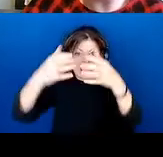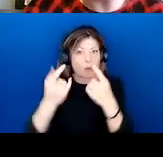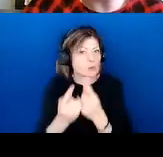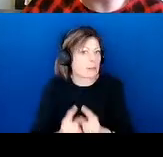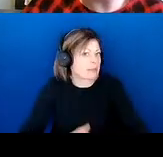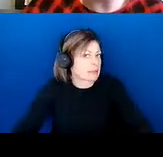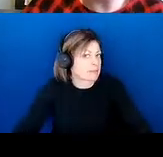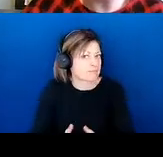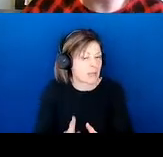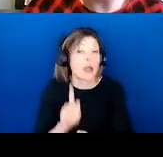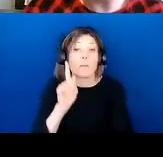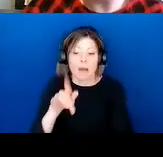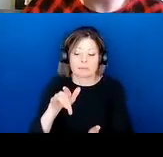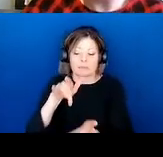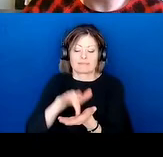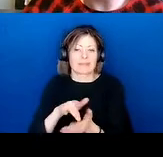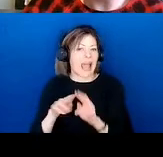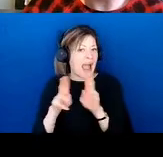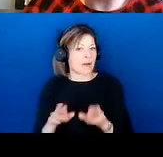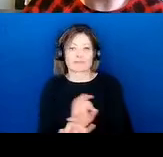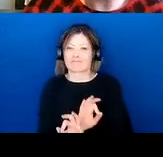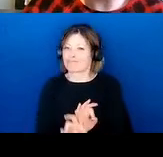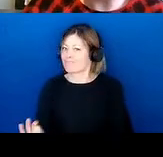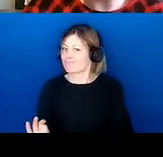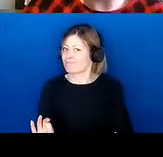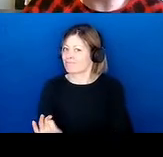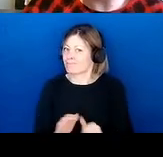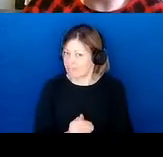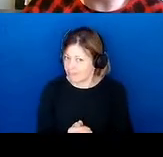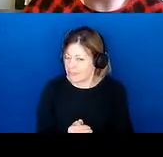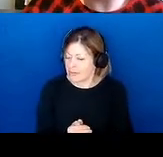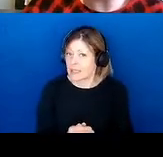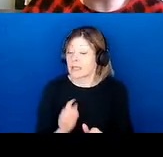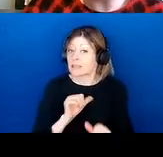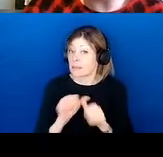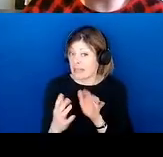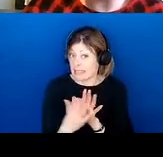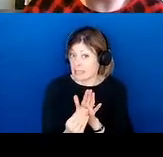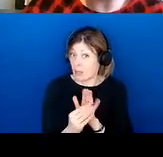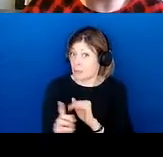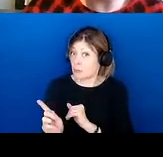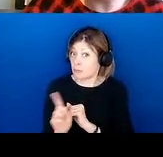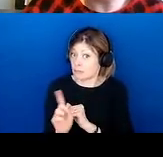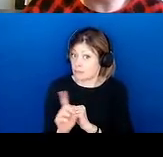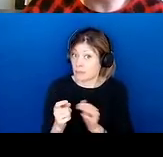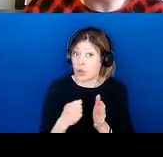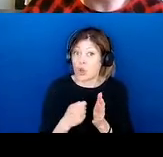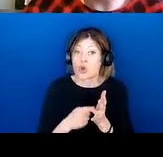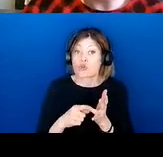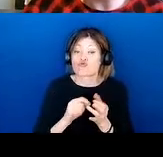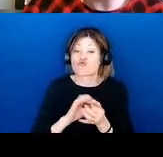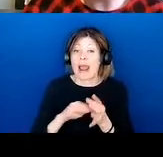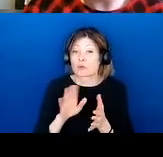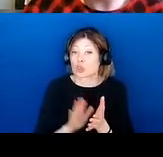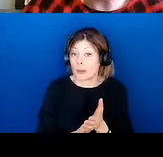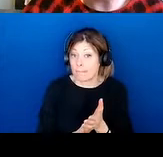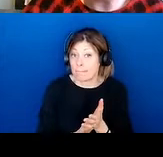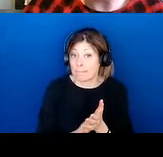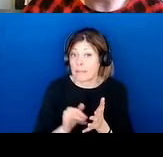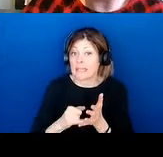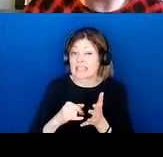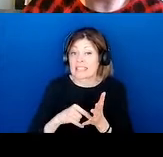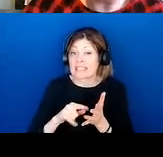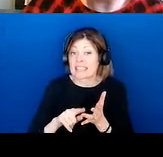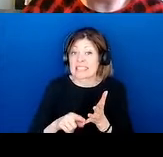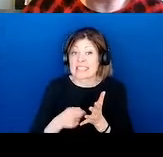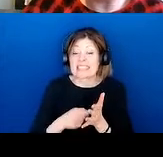independent of a house. The best examples of this are Kent's design at Rousham, Stourhead,